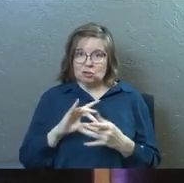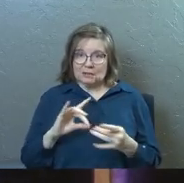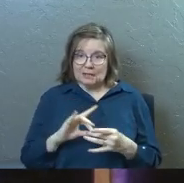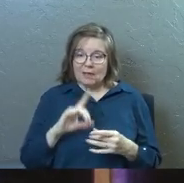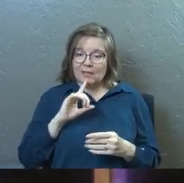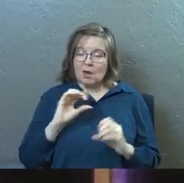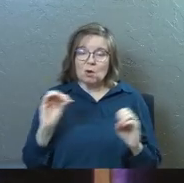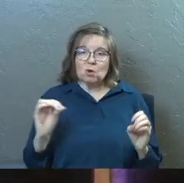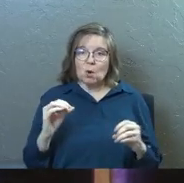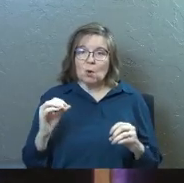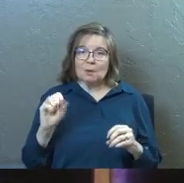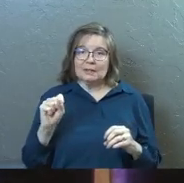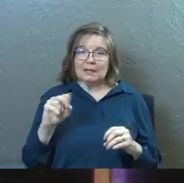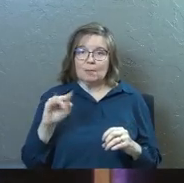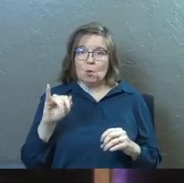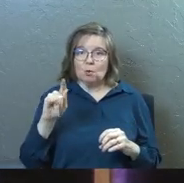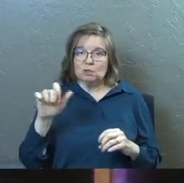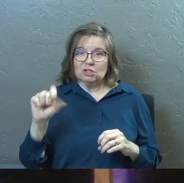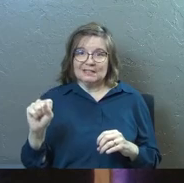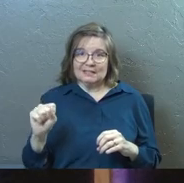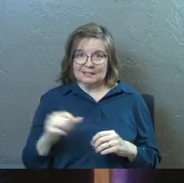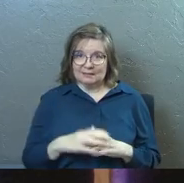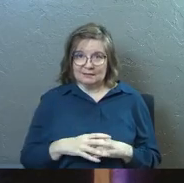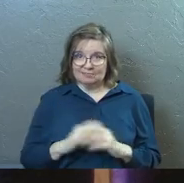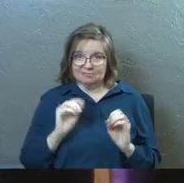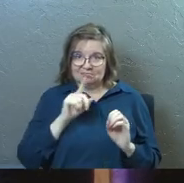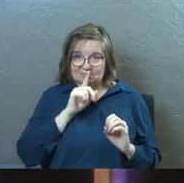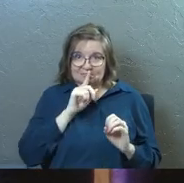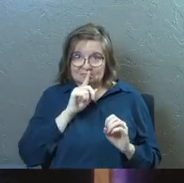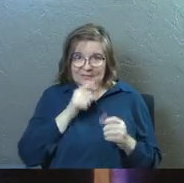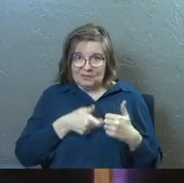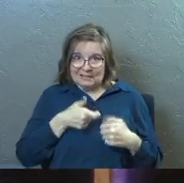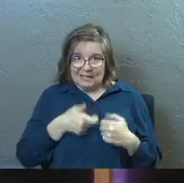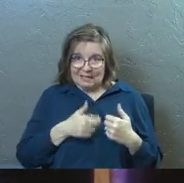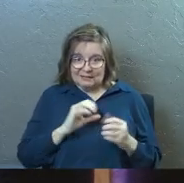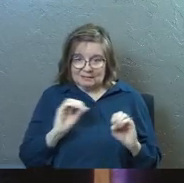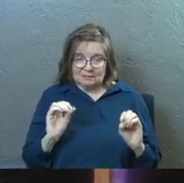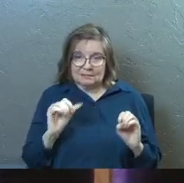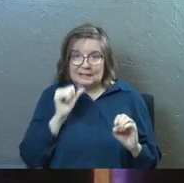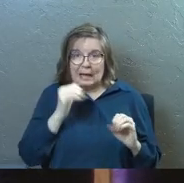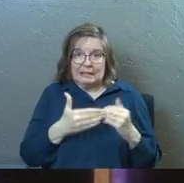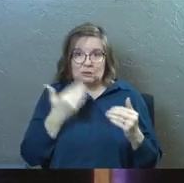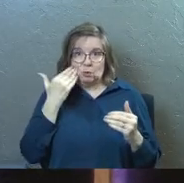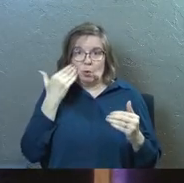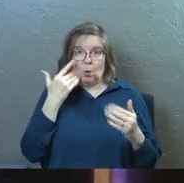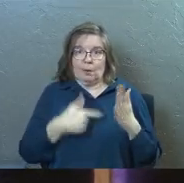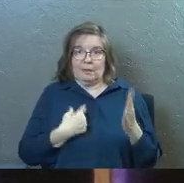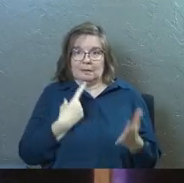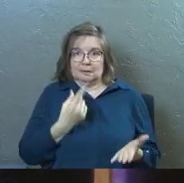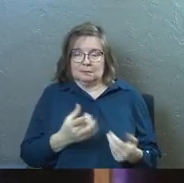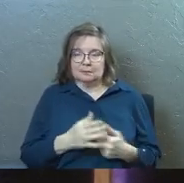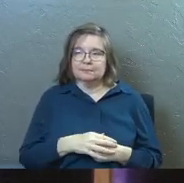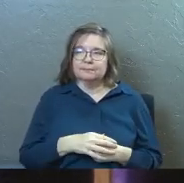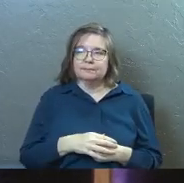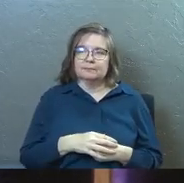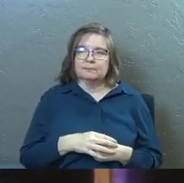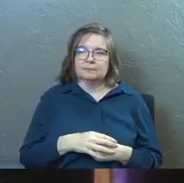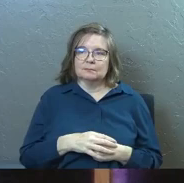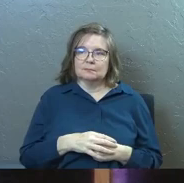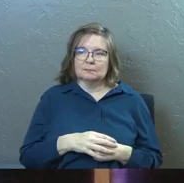text. There are no emojis in the ancient text, right? It's not easy to know.